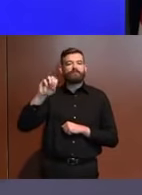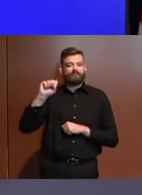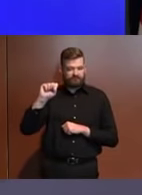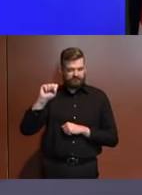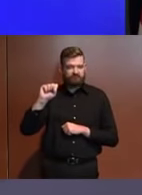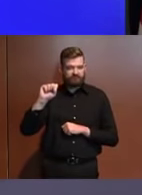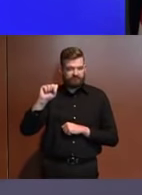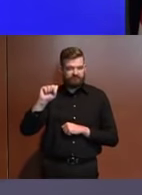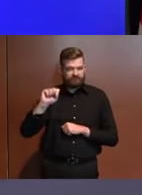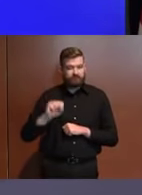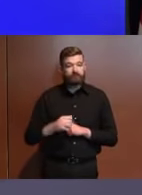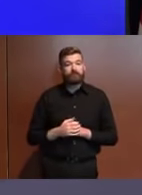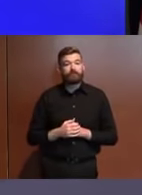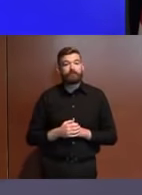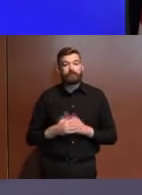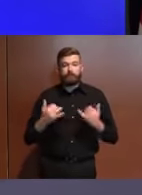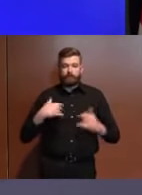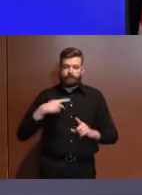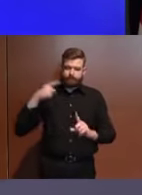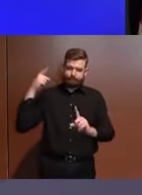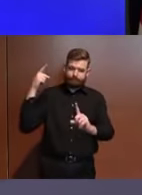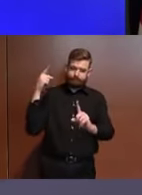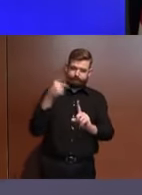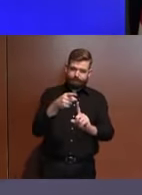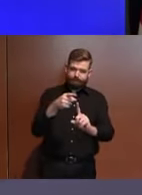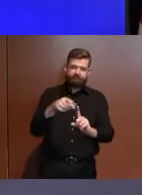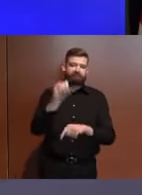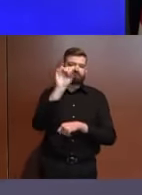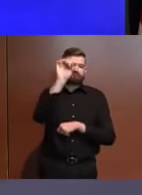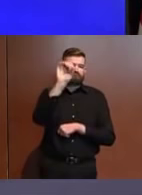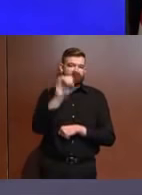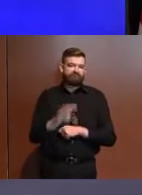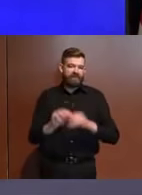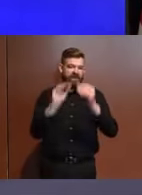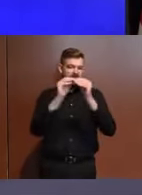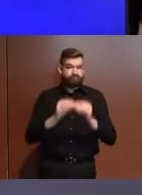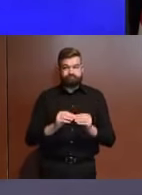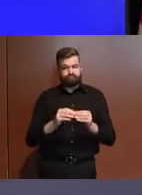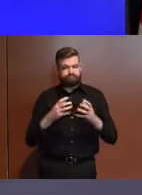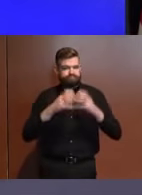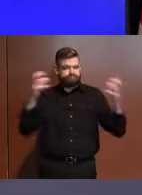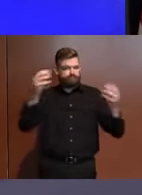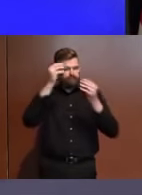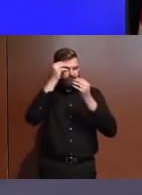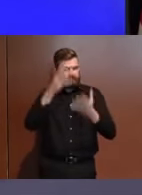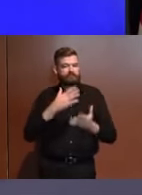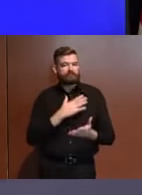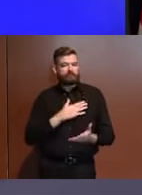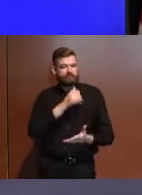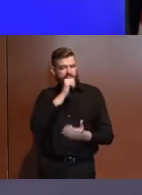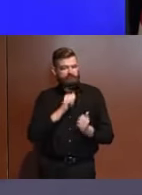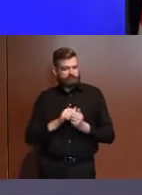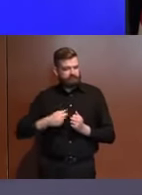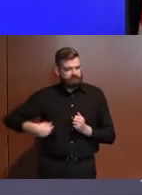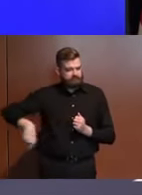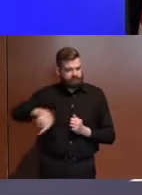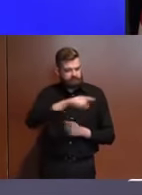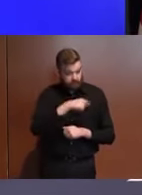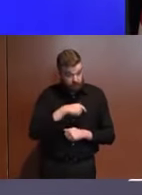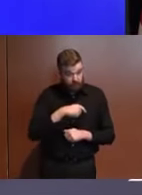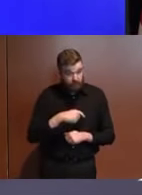We'll get right to the numbers, and we've got a lot of ground to cover, so if you could please bear with us. Since our